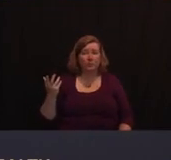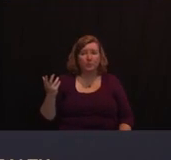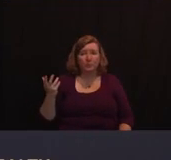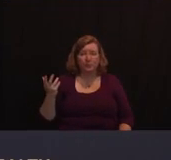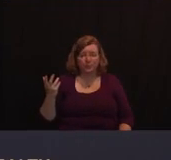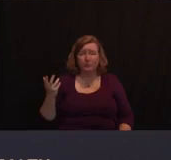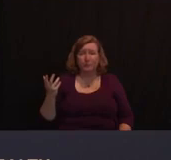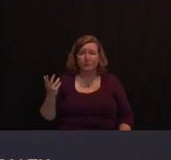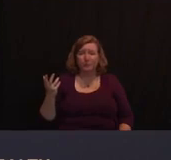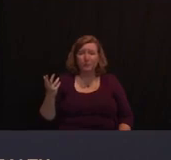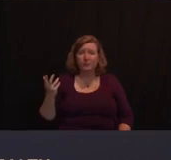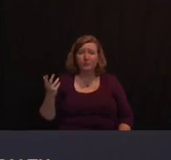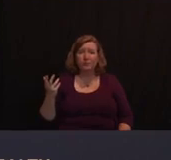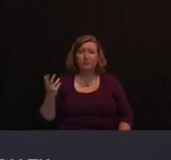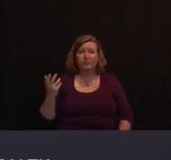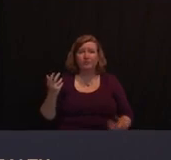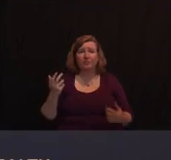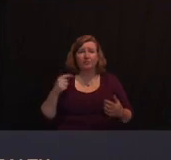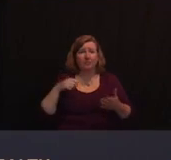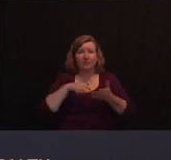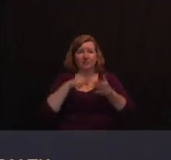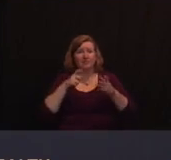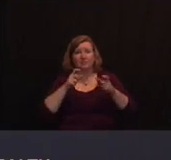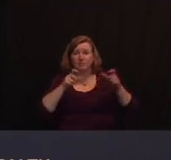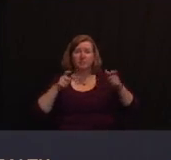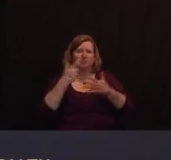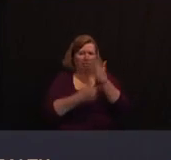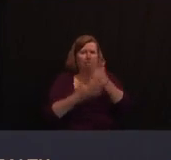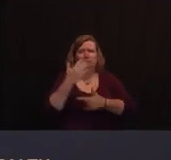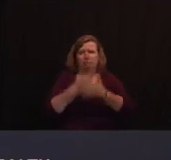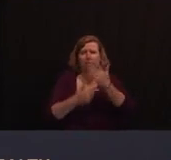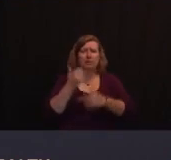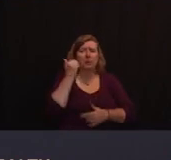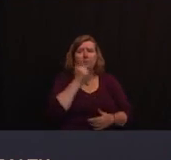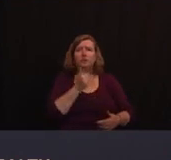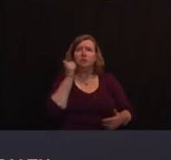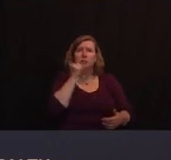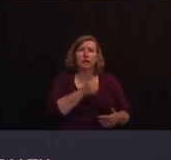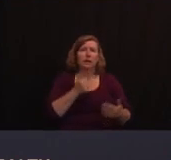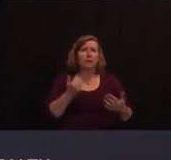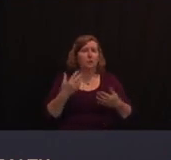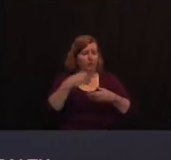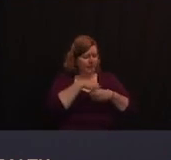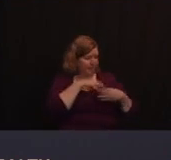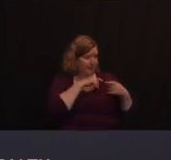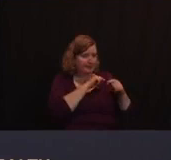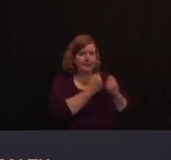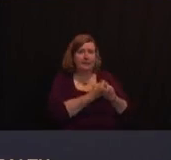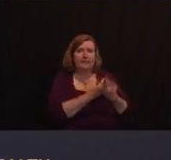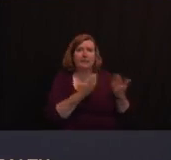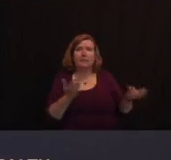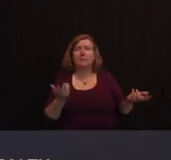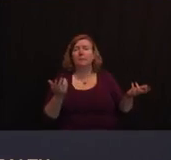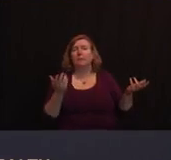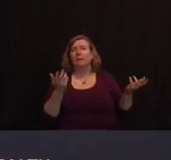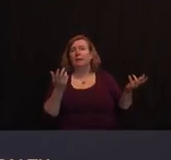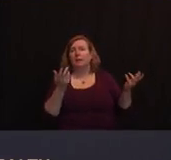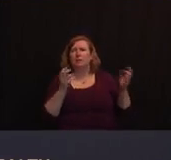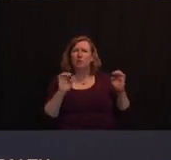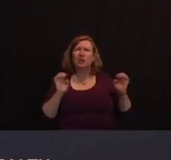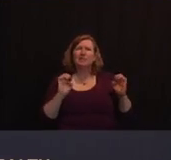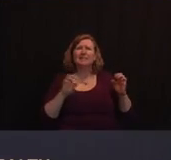And you know, it's a topic of constant conversation on within our team with our legislative colleagues, and they've been great about